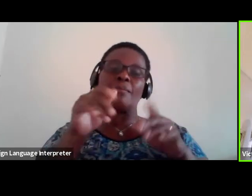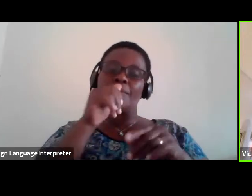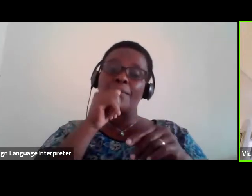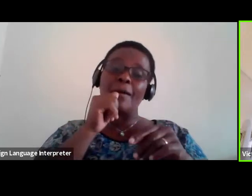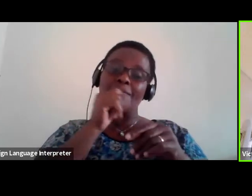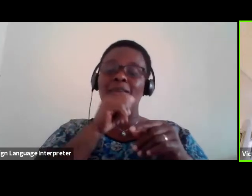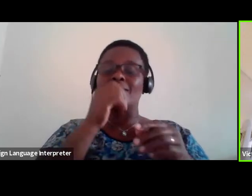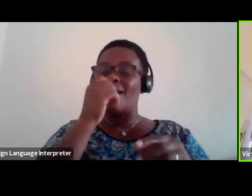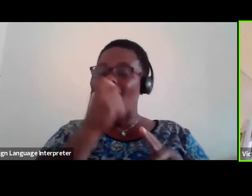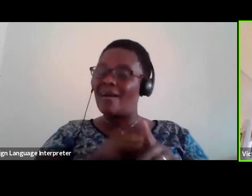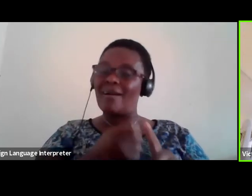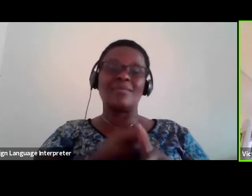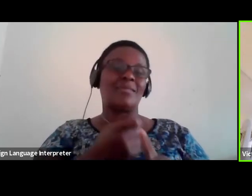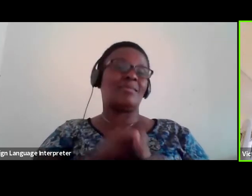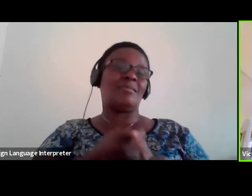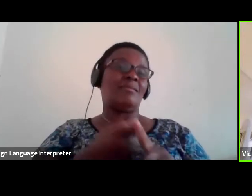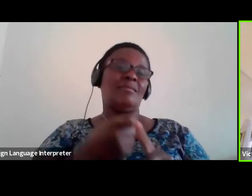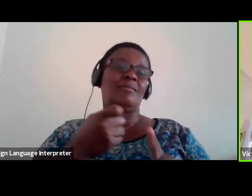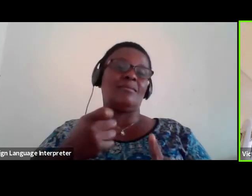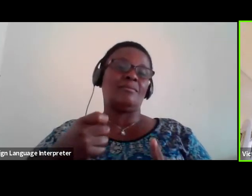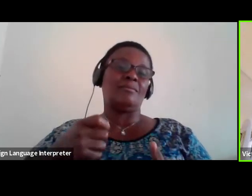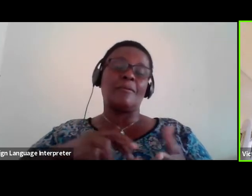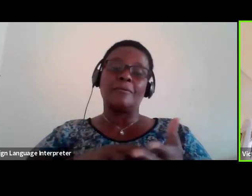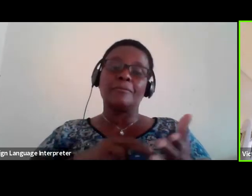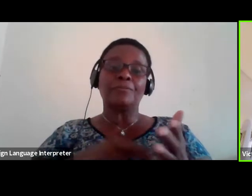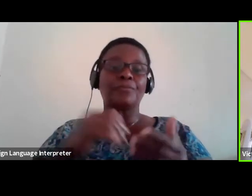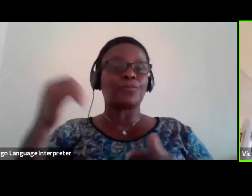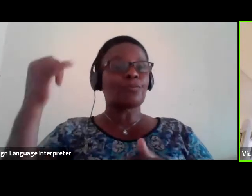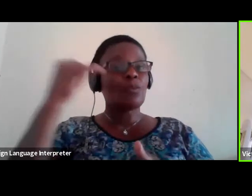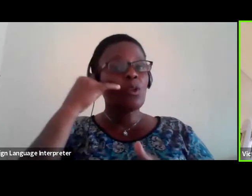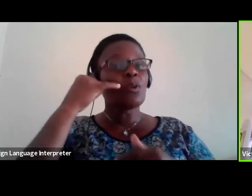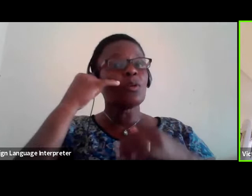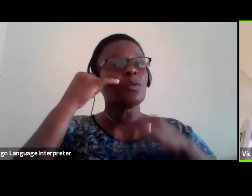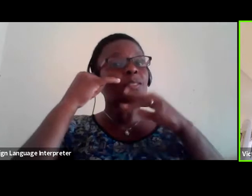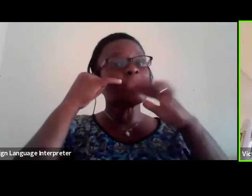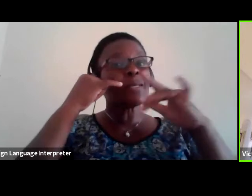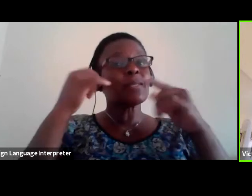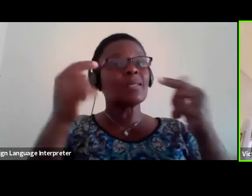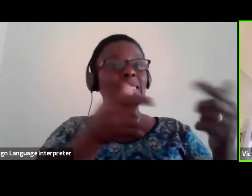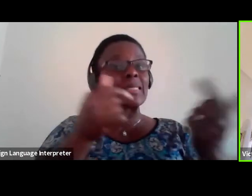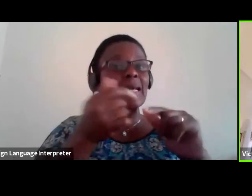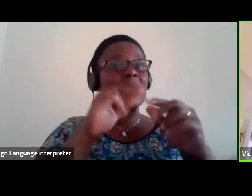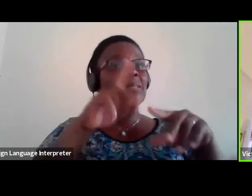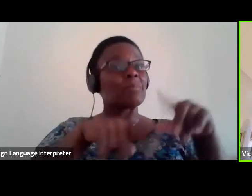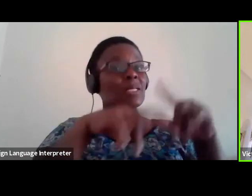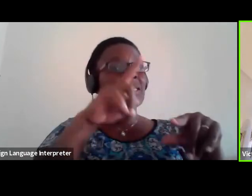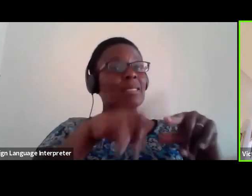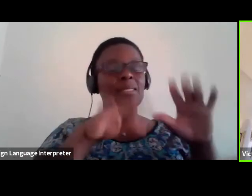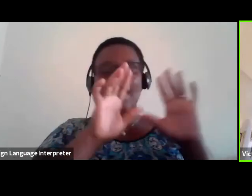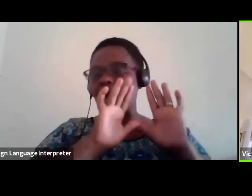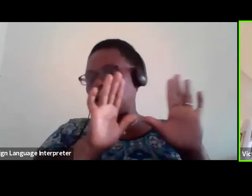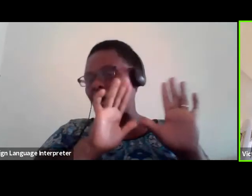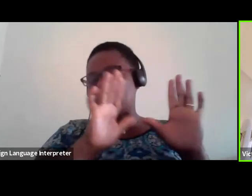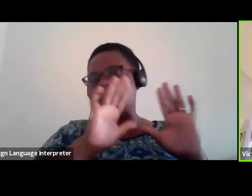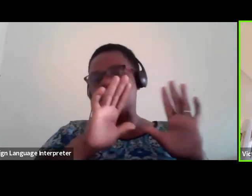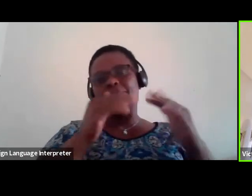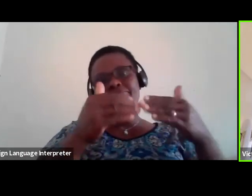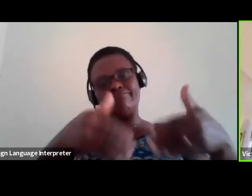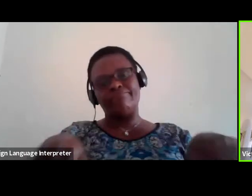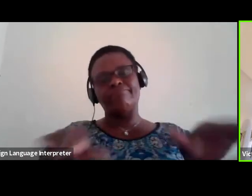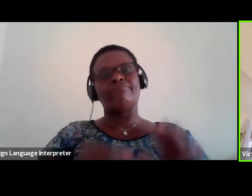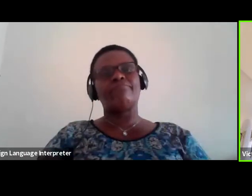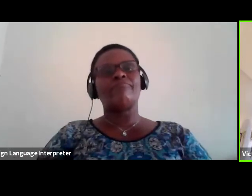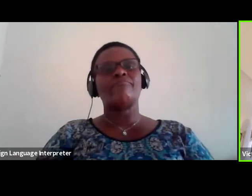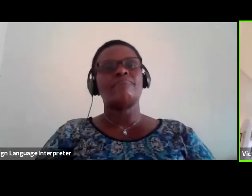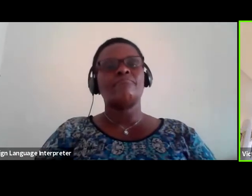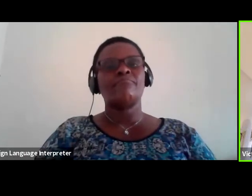result, they're less vocal. They limit their comments. They do not want to engage in debates, and you see this curtails